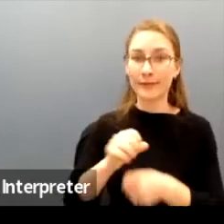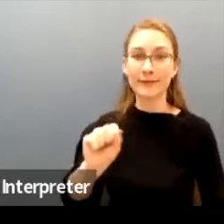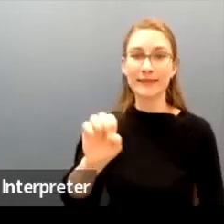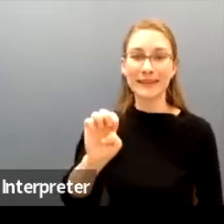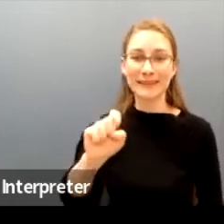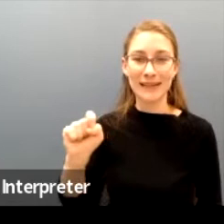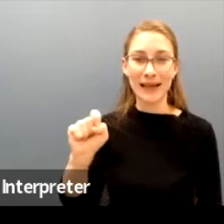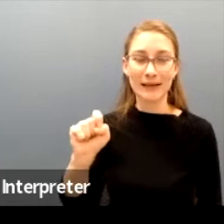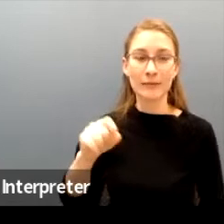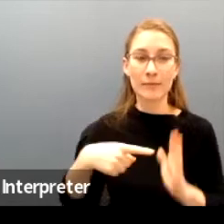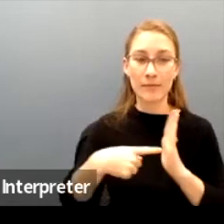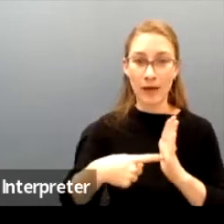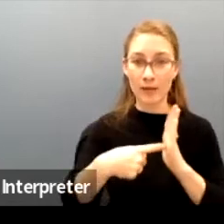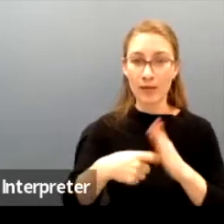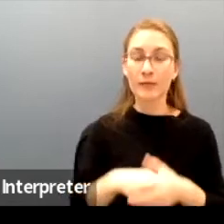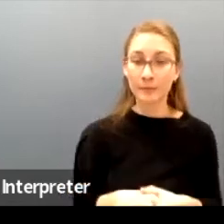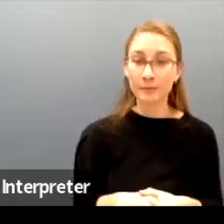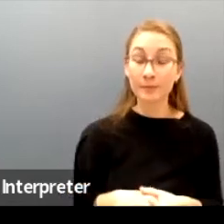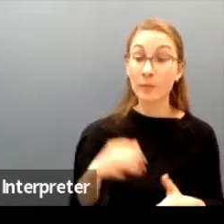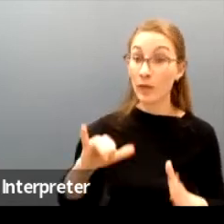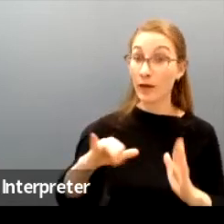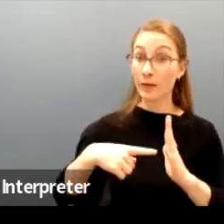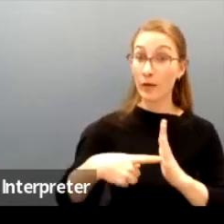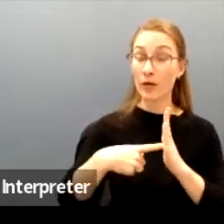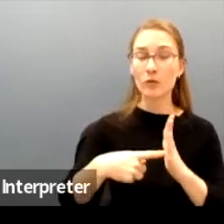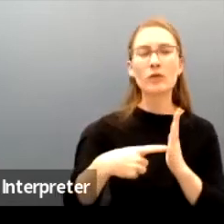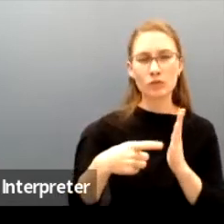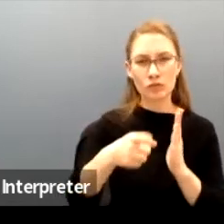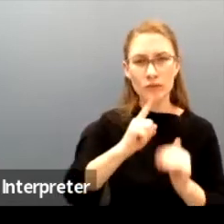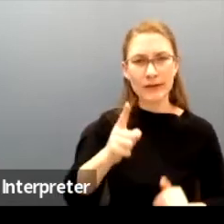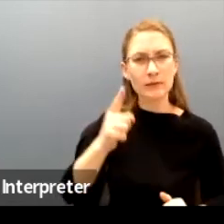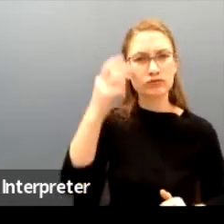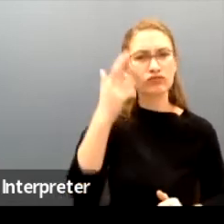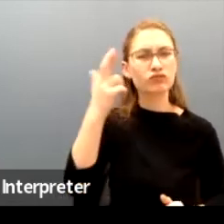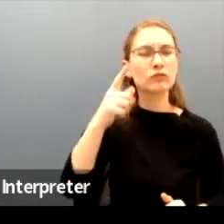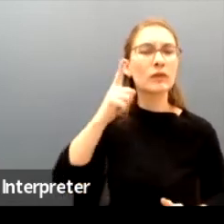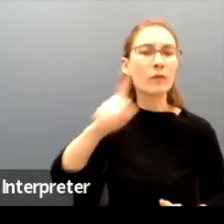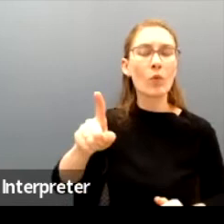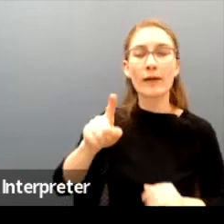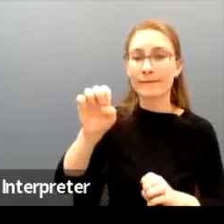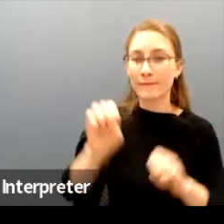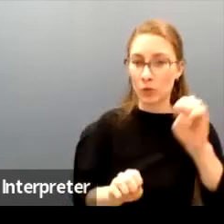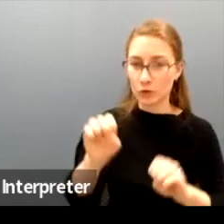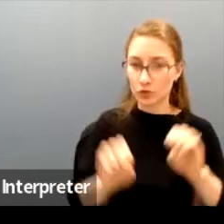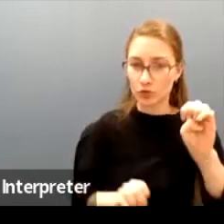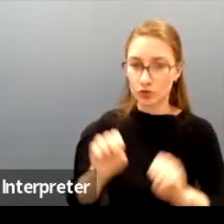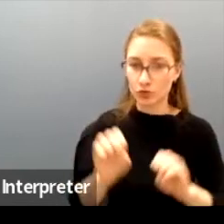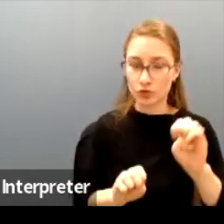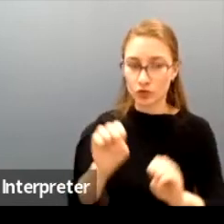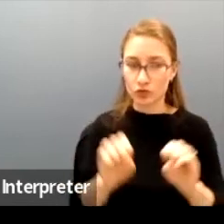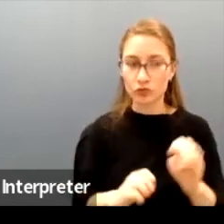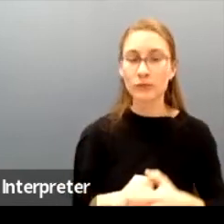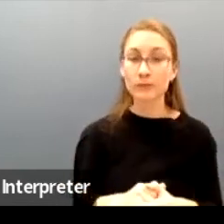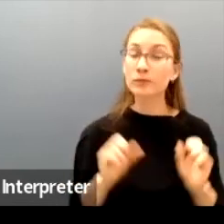really nice is the SET model was intended to be used for evaluations, but you can use this in your everyday life. It's not just